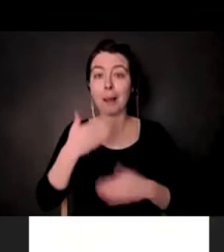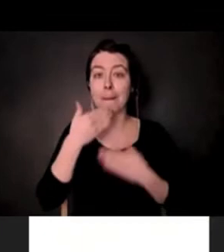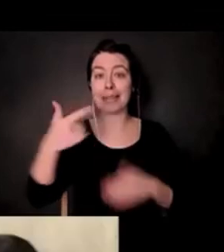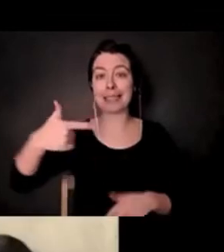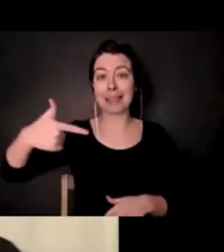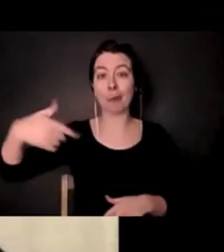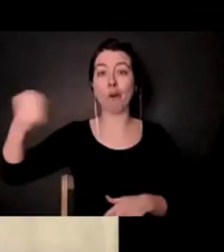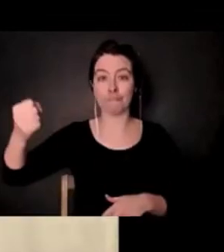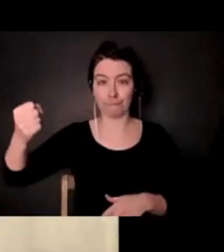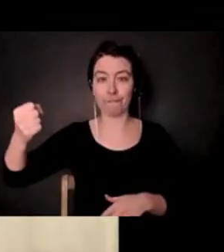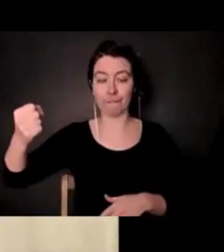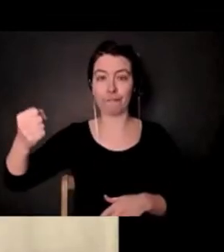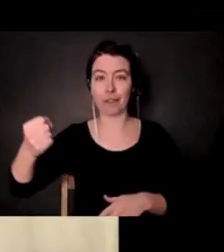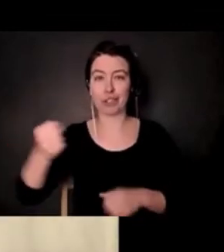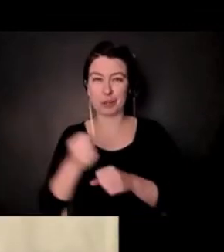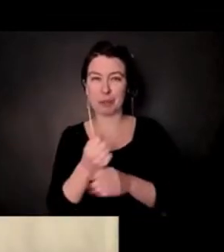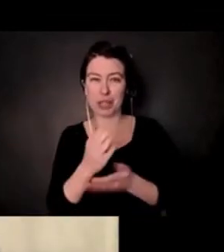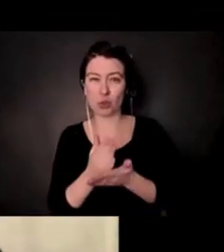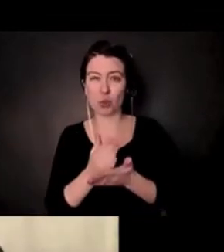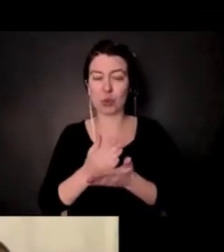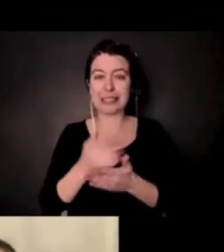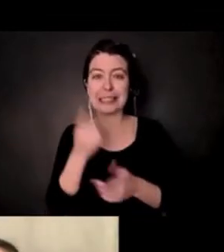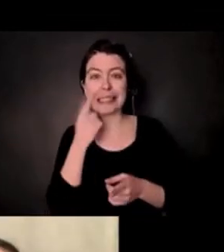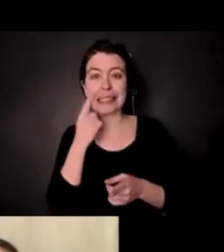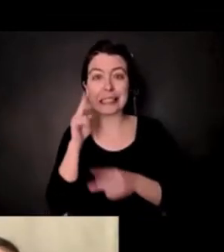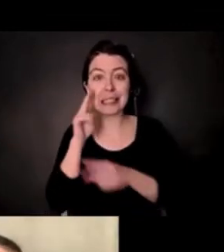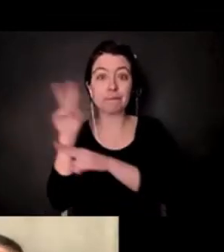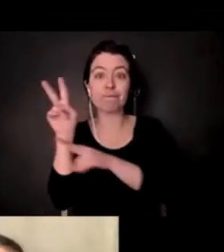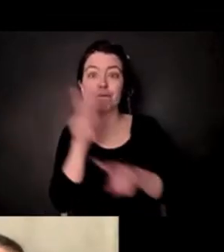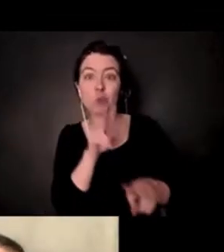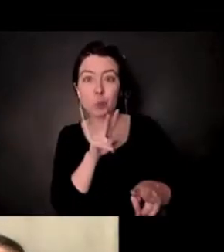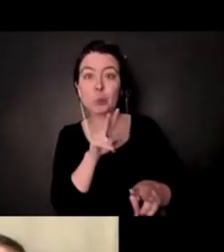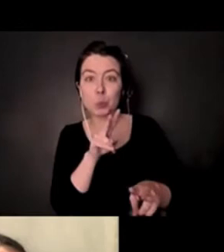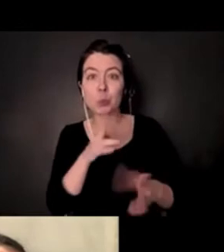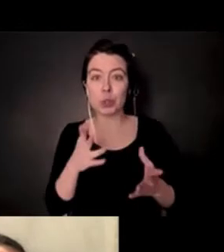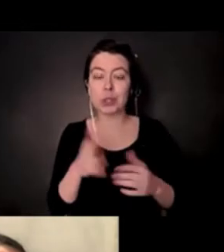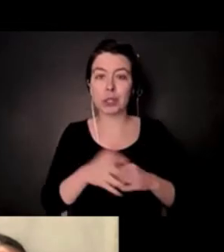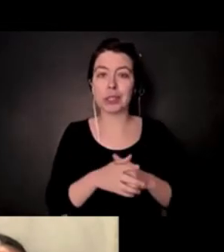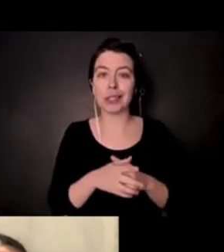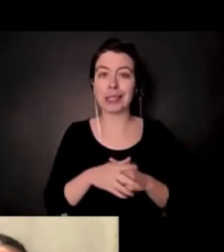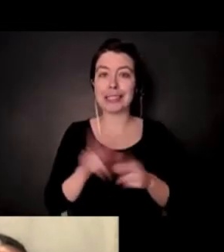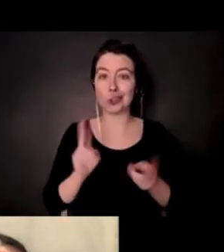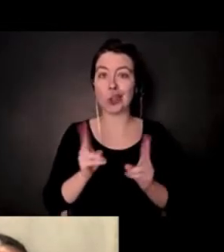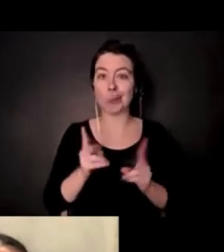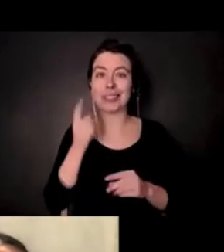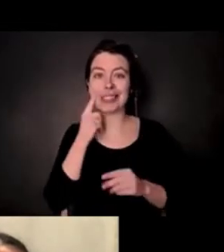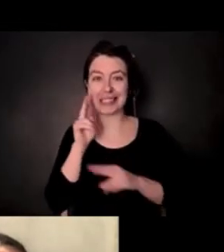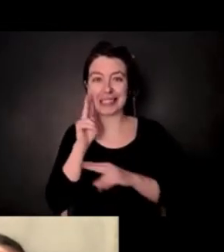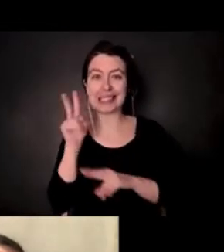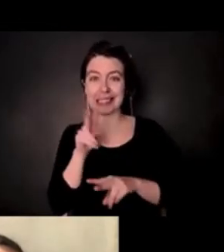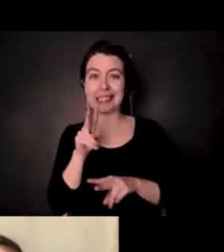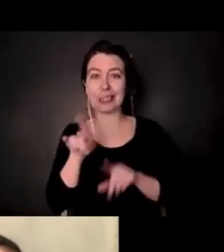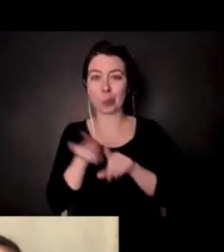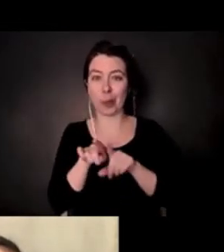experience a little bit more succinct, but also to allow the BSL interpreters to be visible throughout. So just to introduce the